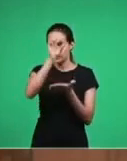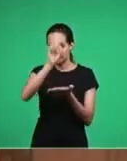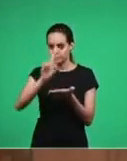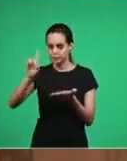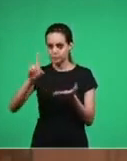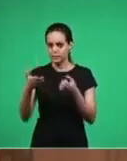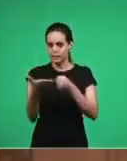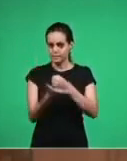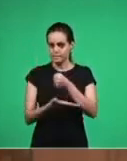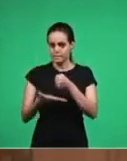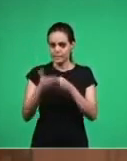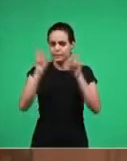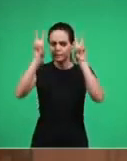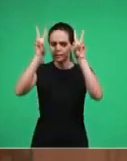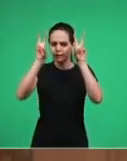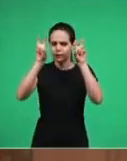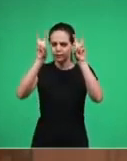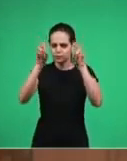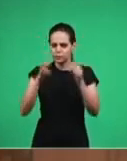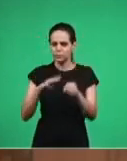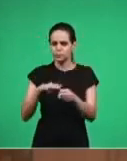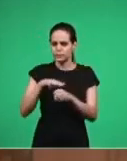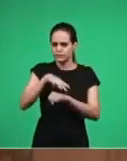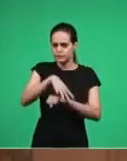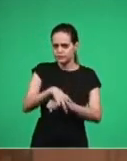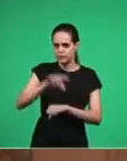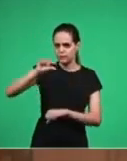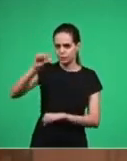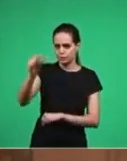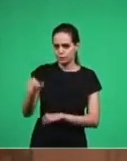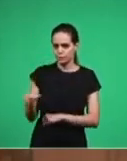is in Isaiah.